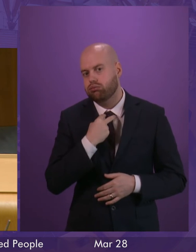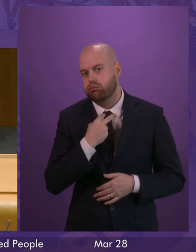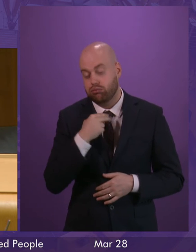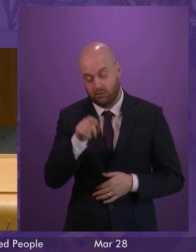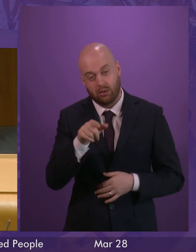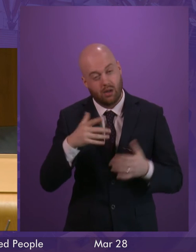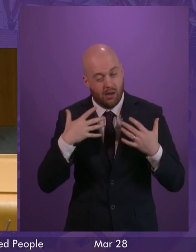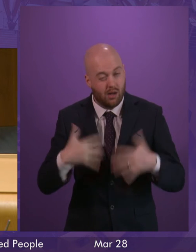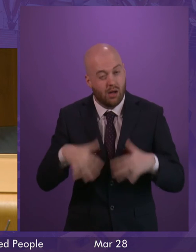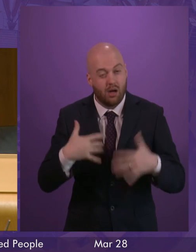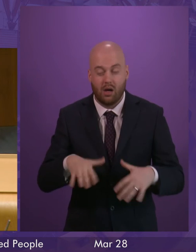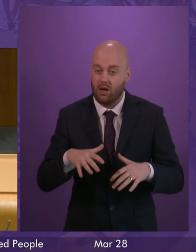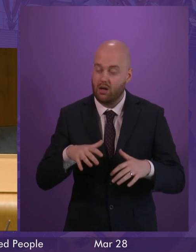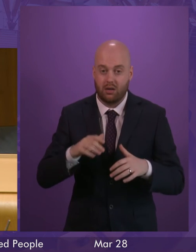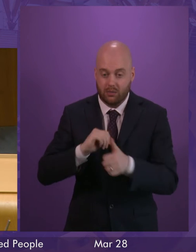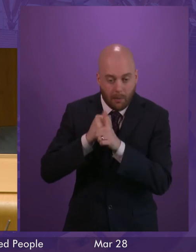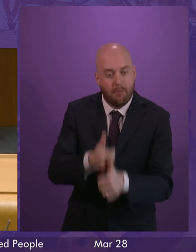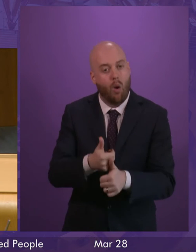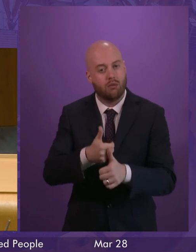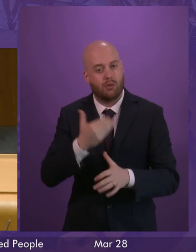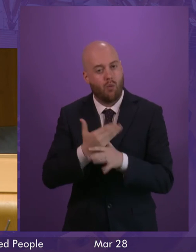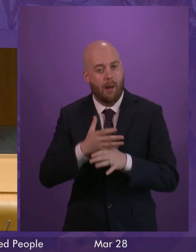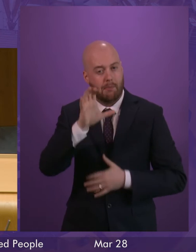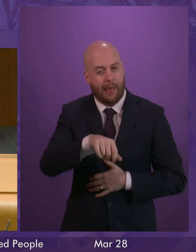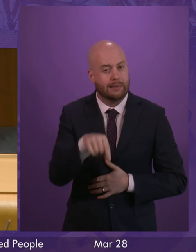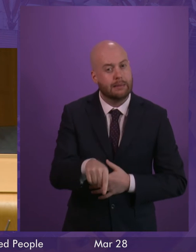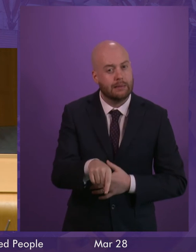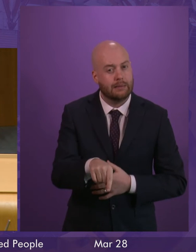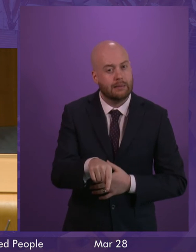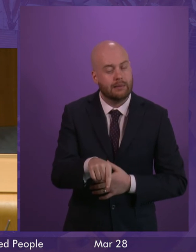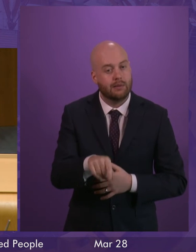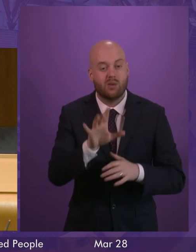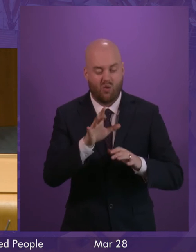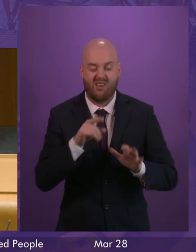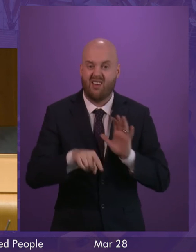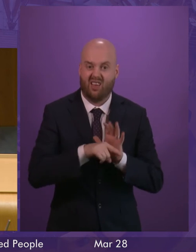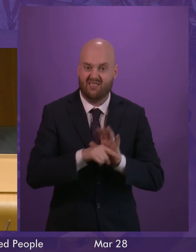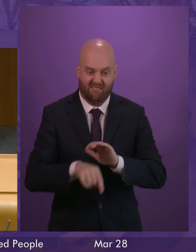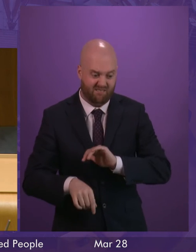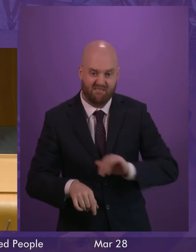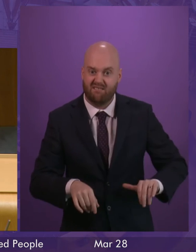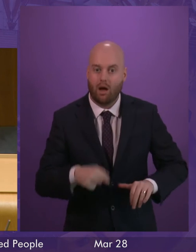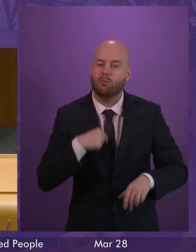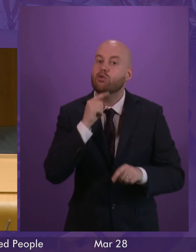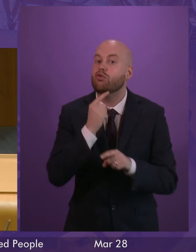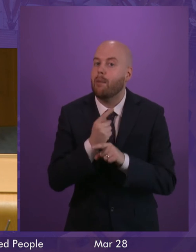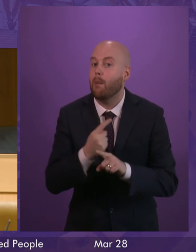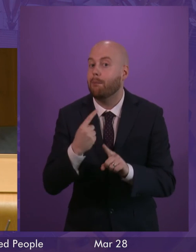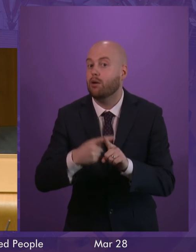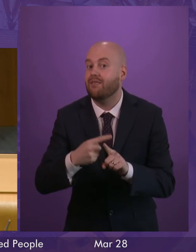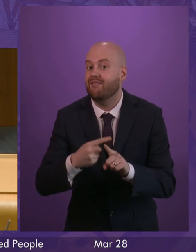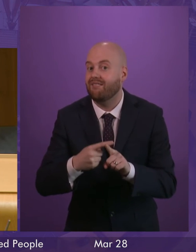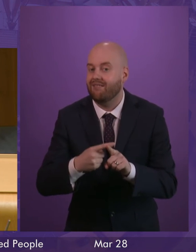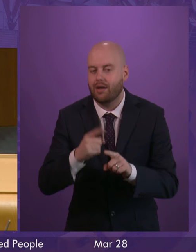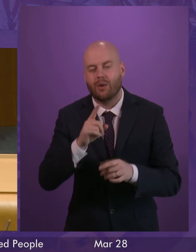wonderful, inspirational, supported workplace. But I do want to say something positive in relation to the UK government in relation to this, and it relates